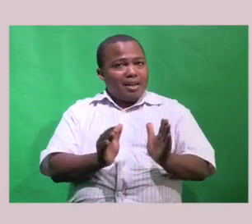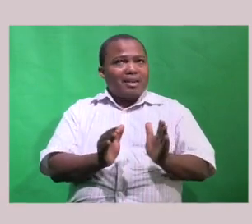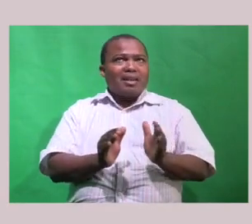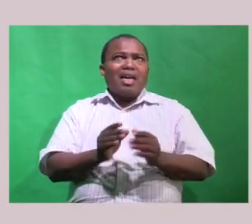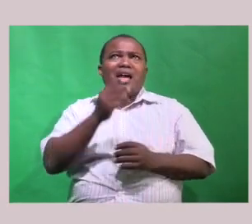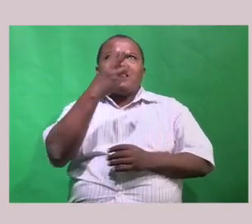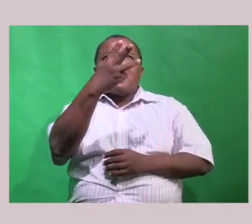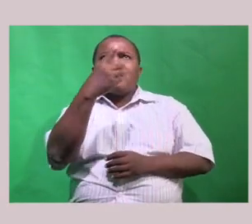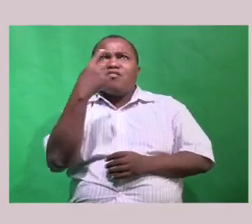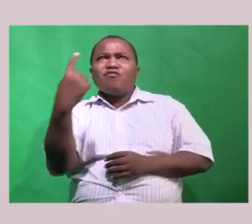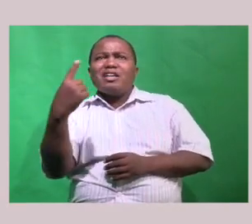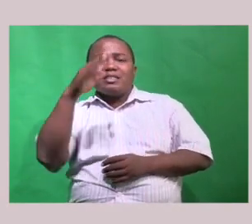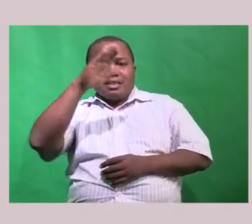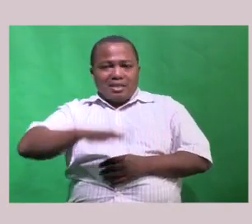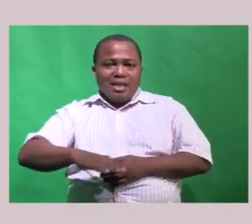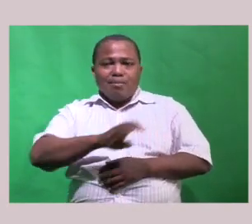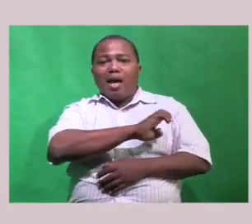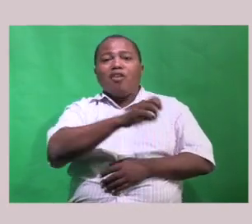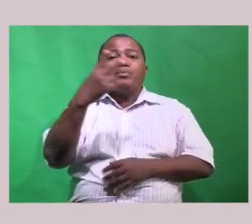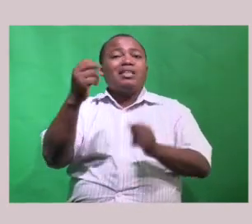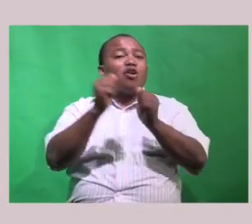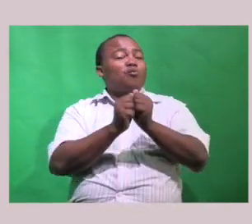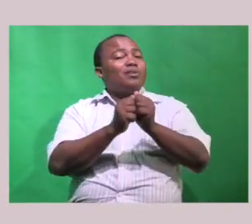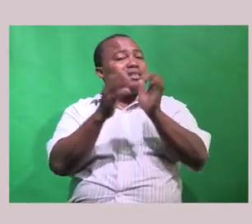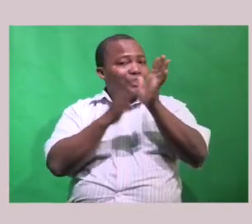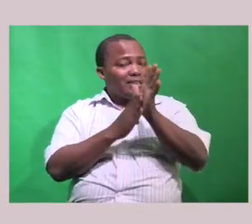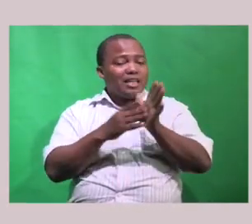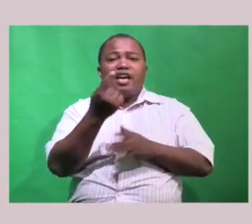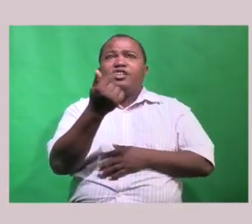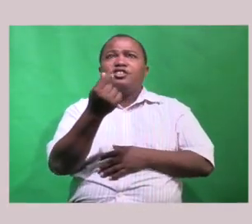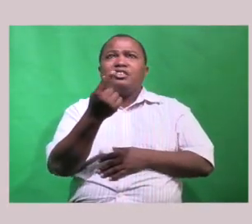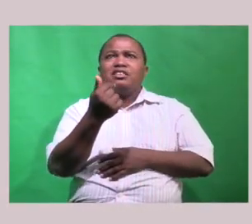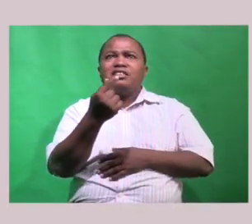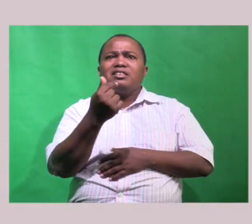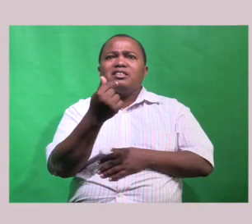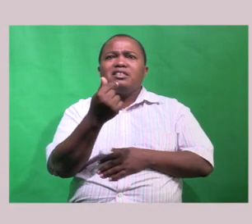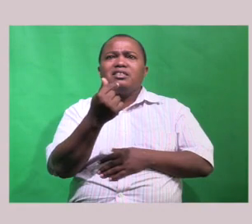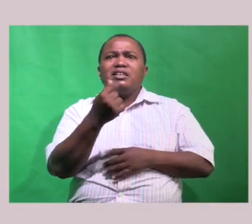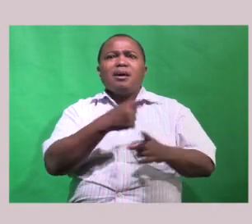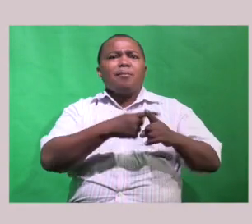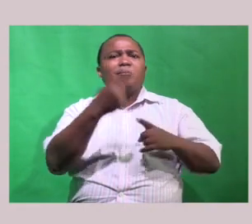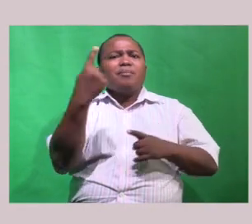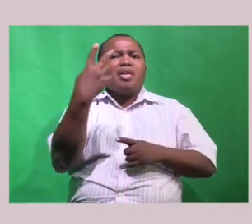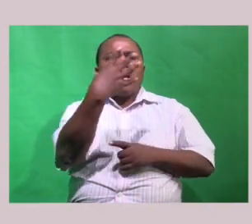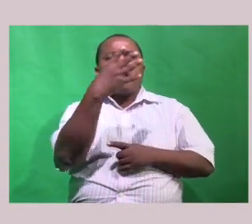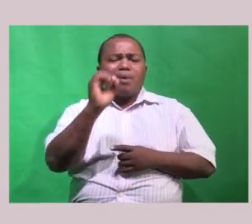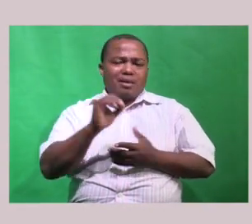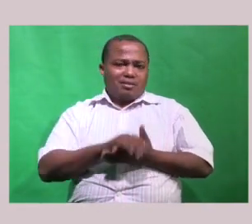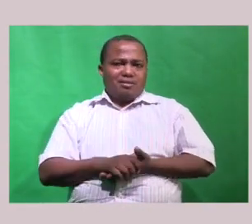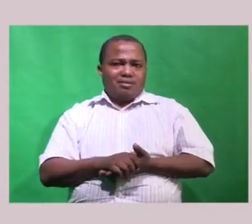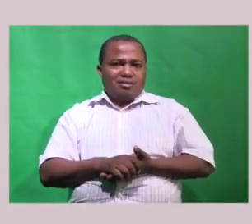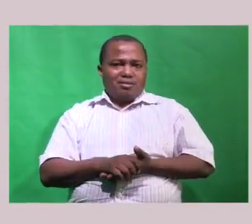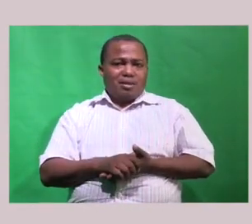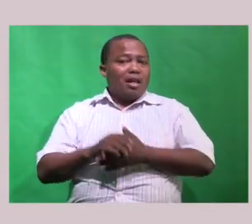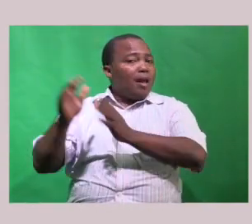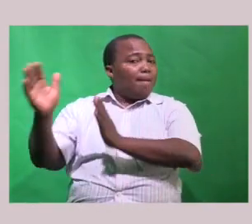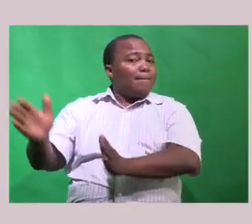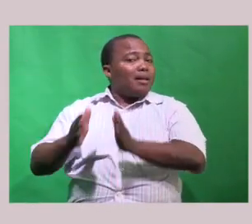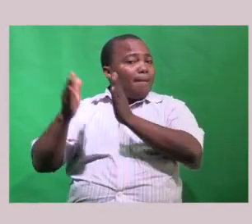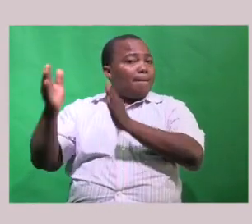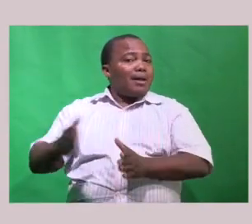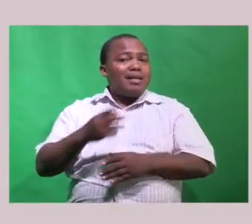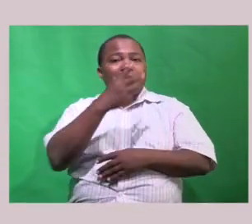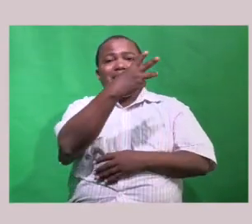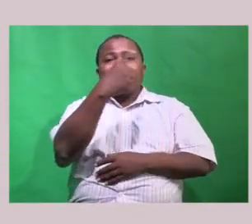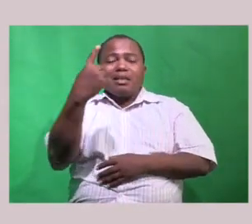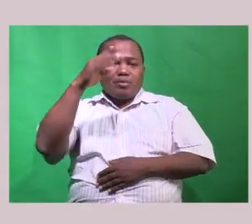December 2018, Tanzania shillings 140. And the prepaid is at 31st